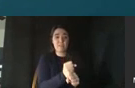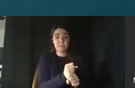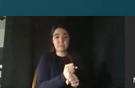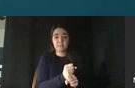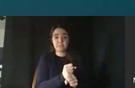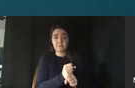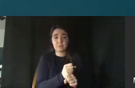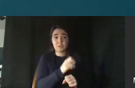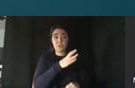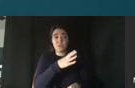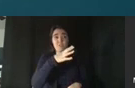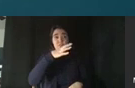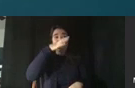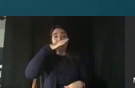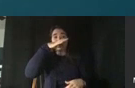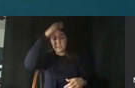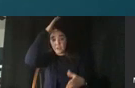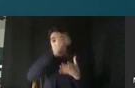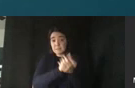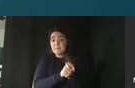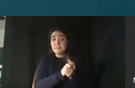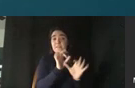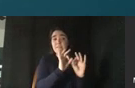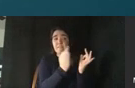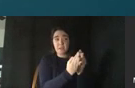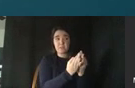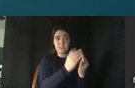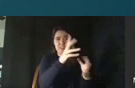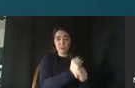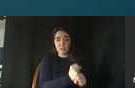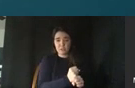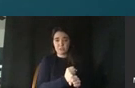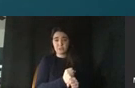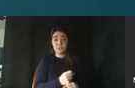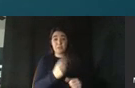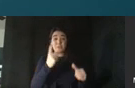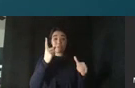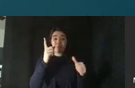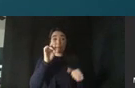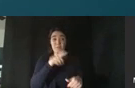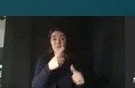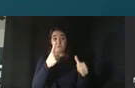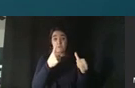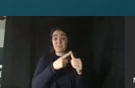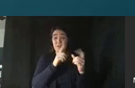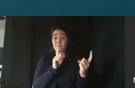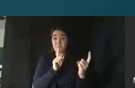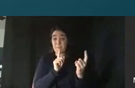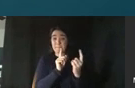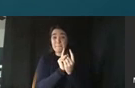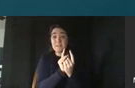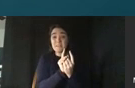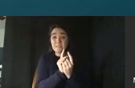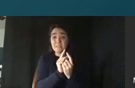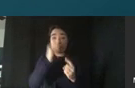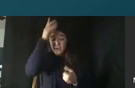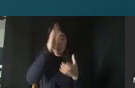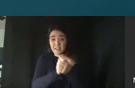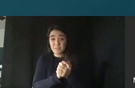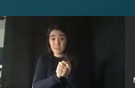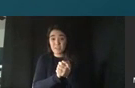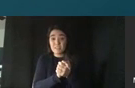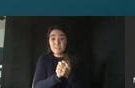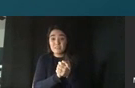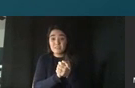her husband's family. And the first time she actually ever met her husband was when he came and they went to a